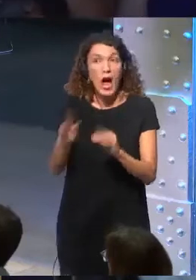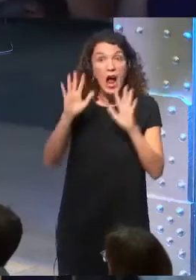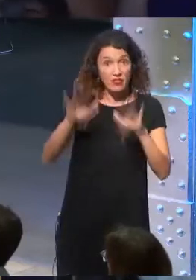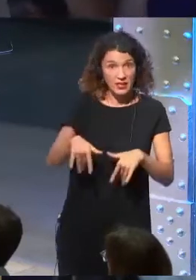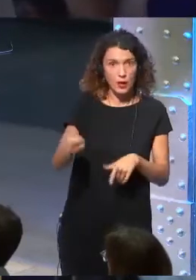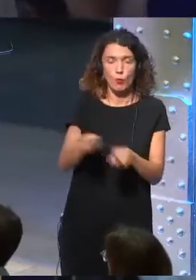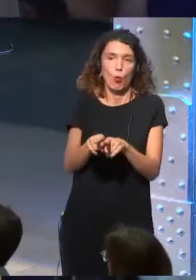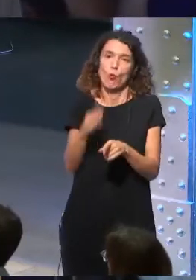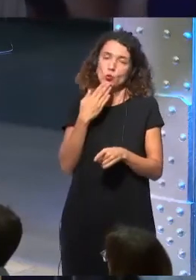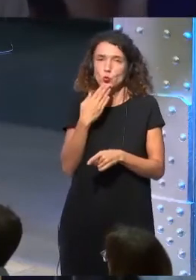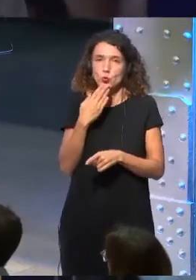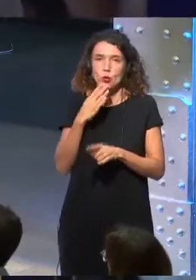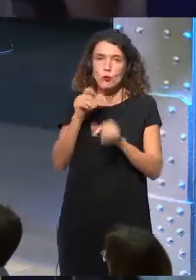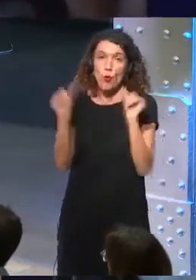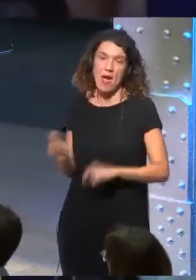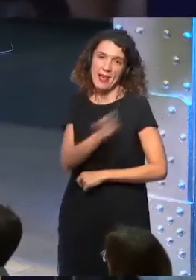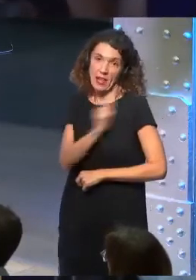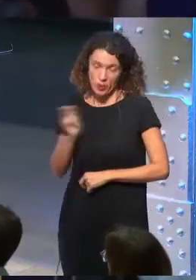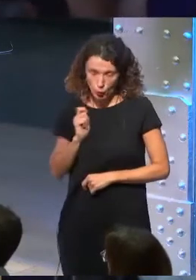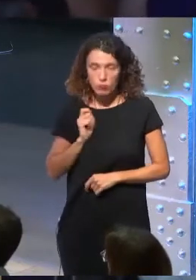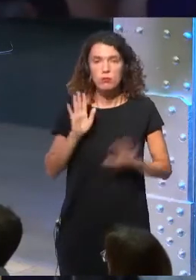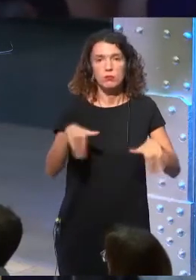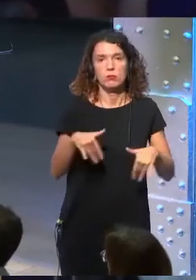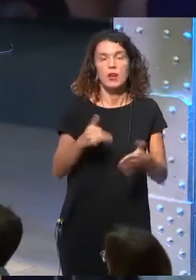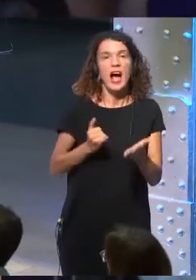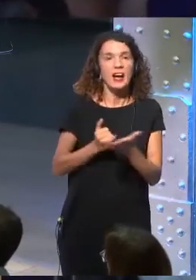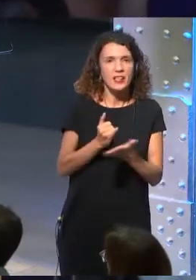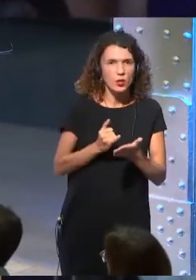was a factor of their slavery.